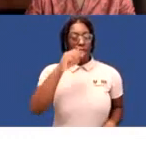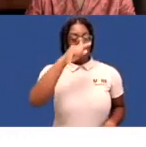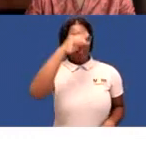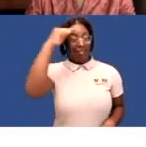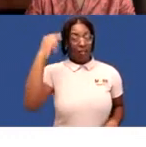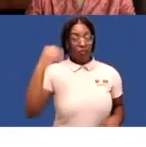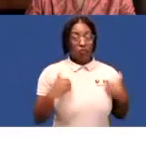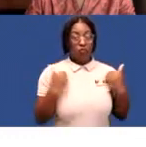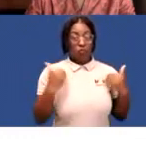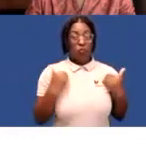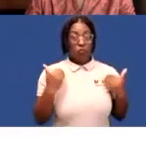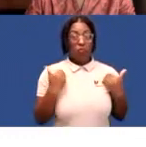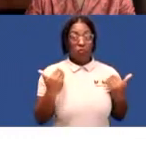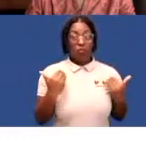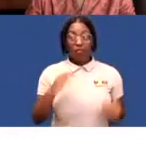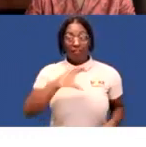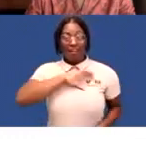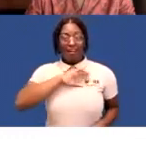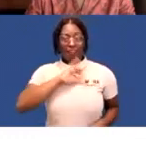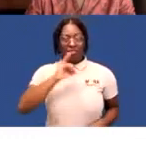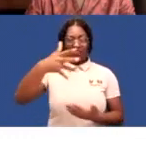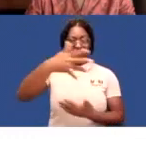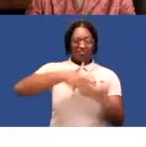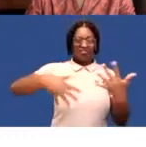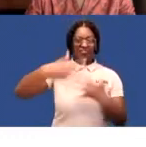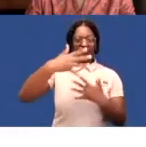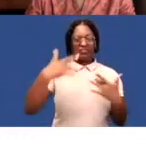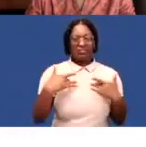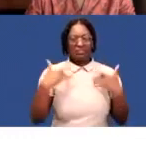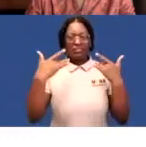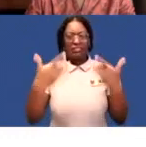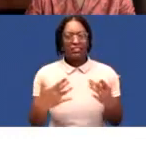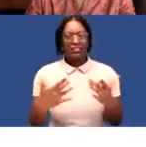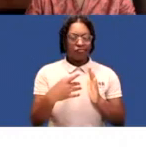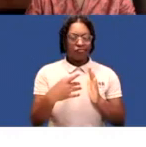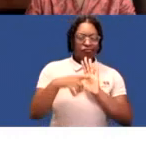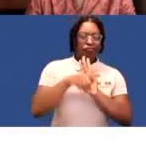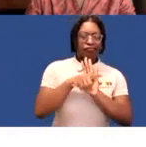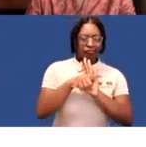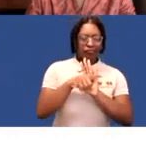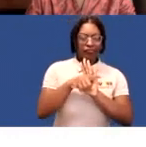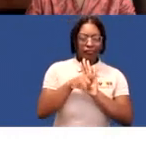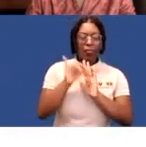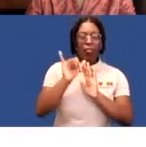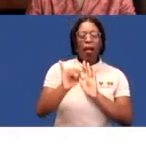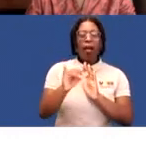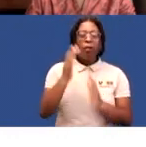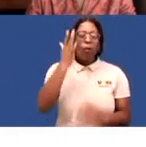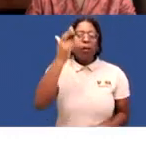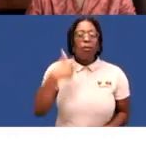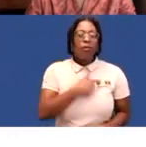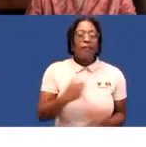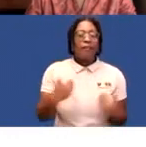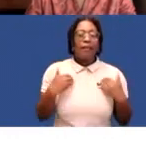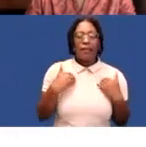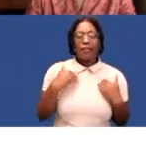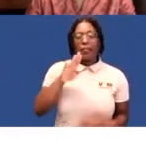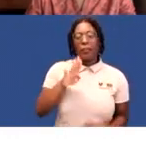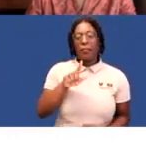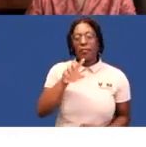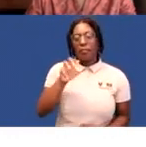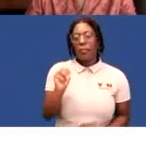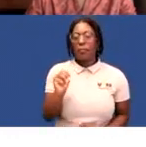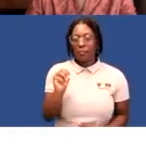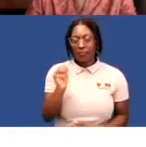by police that gave rise to the Black Lives Matter movement. The incident touched a nerve in